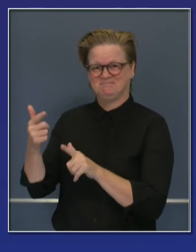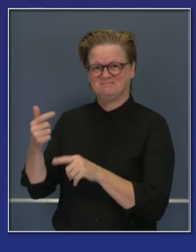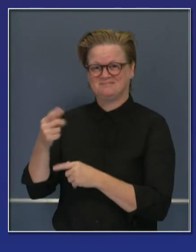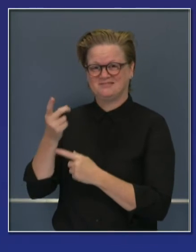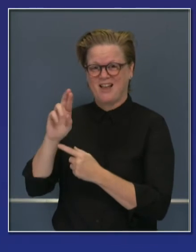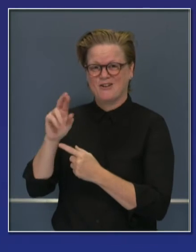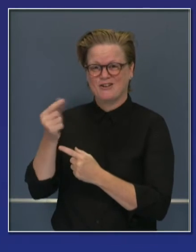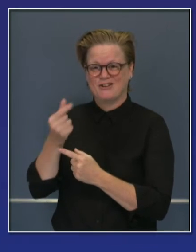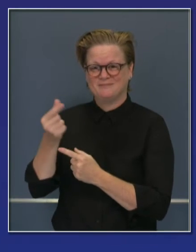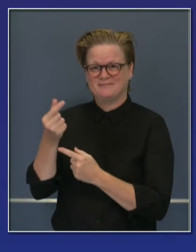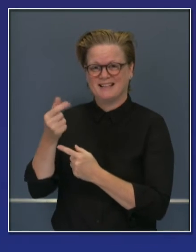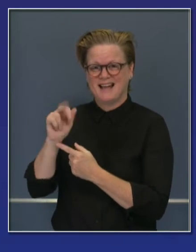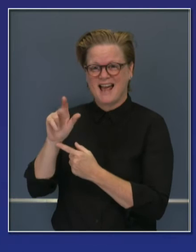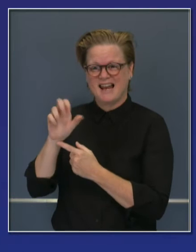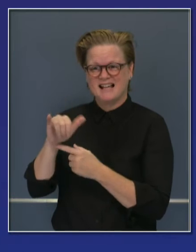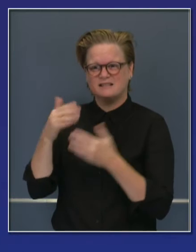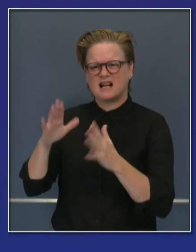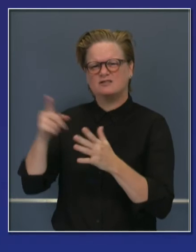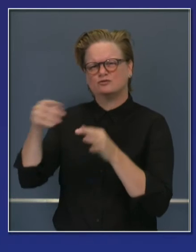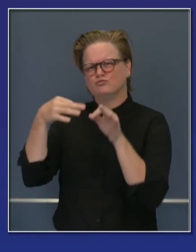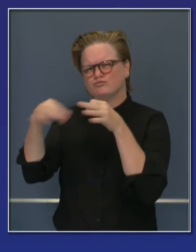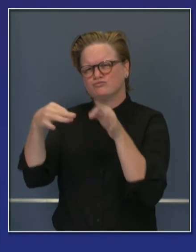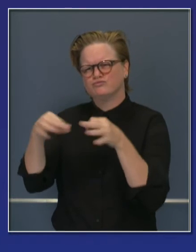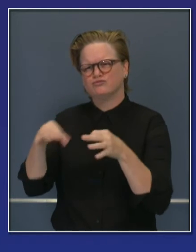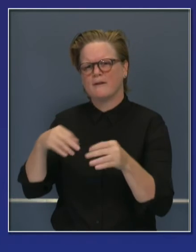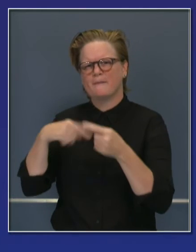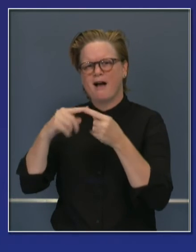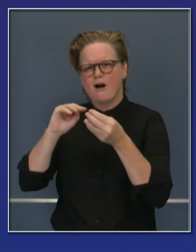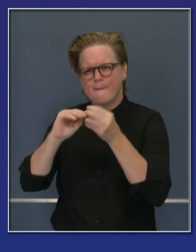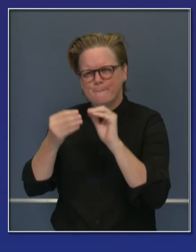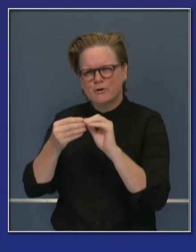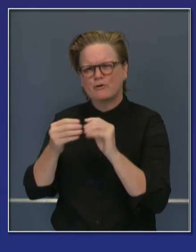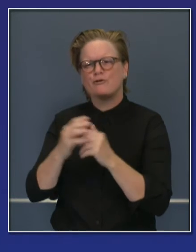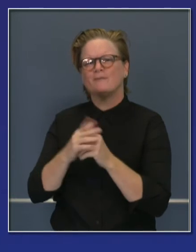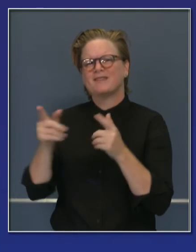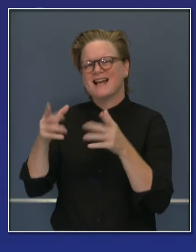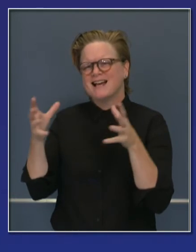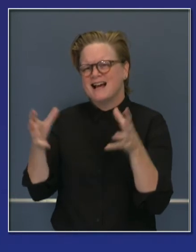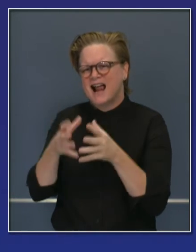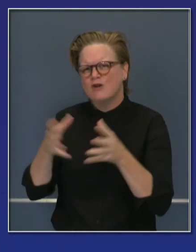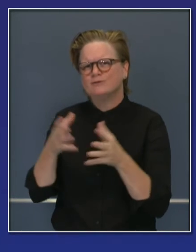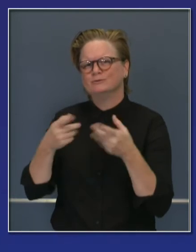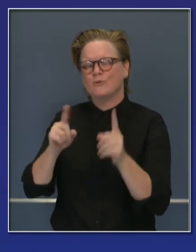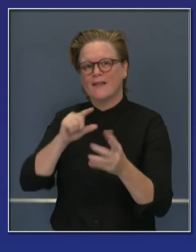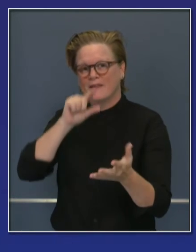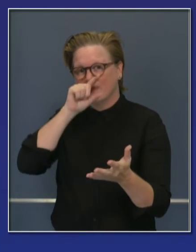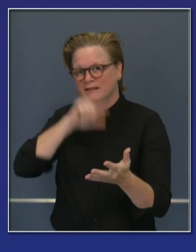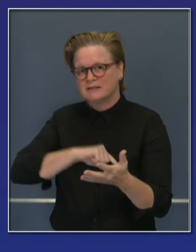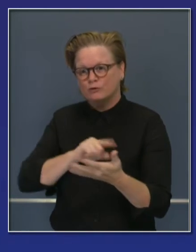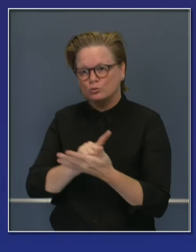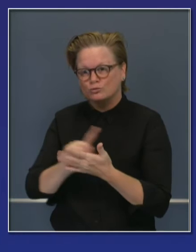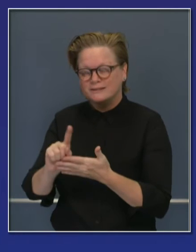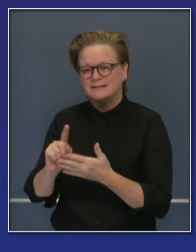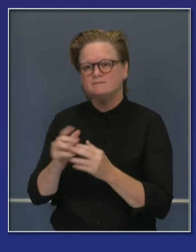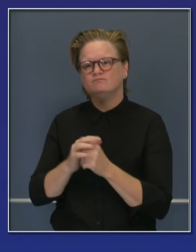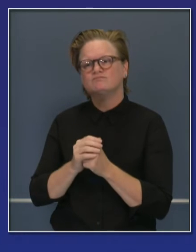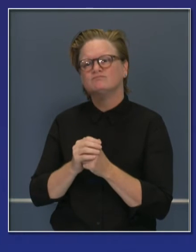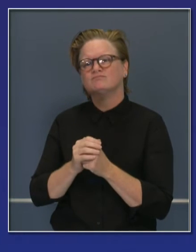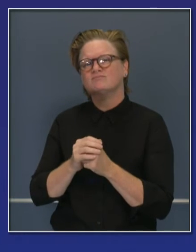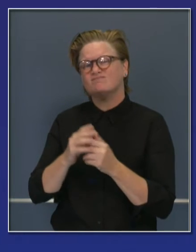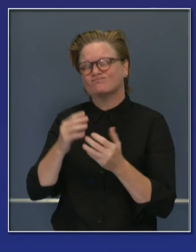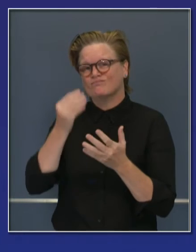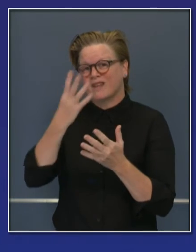gatherings for Thanksgiving and the likelihood that we will see an increase in spread of